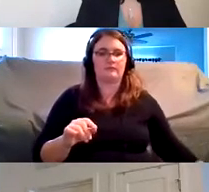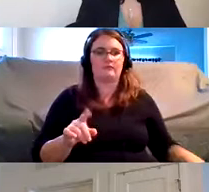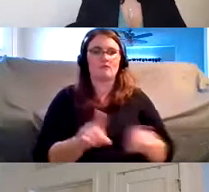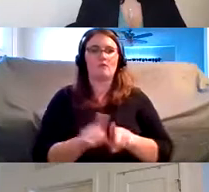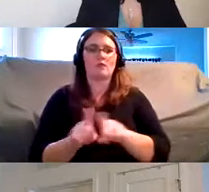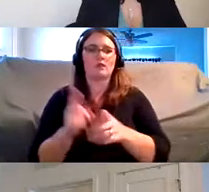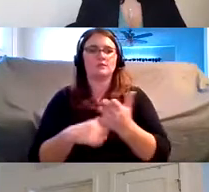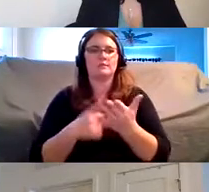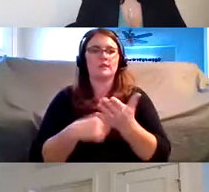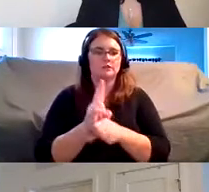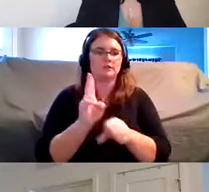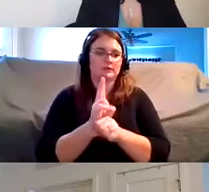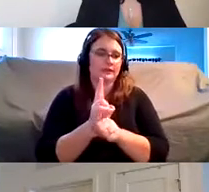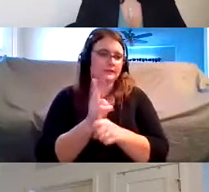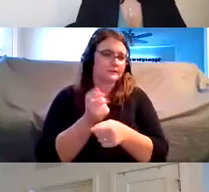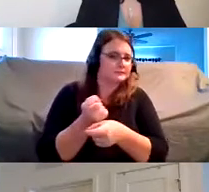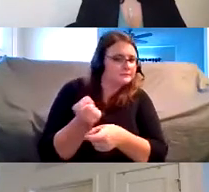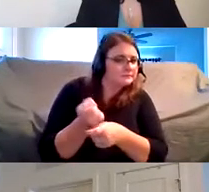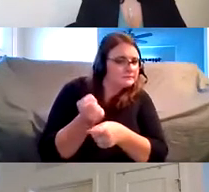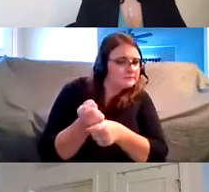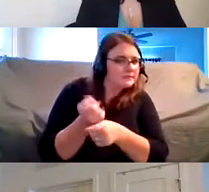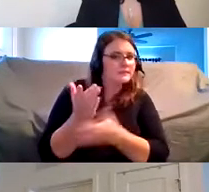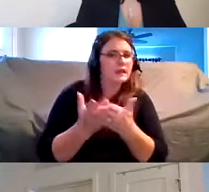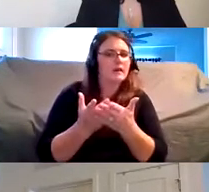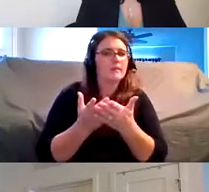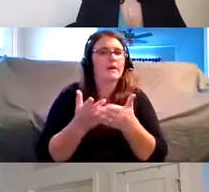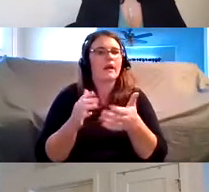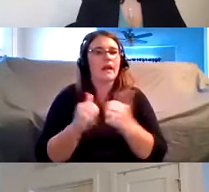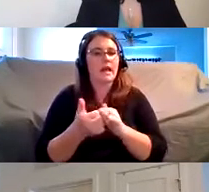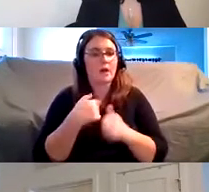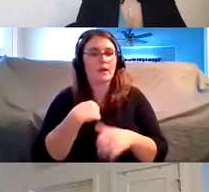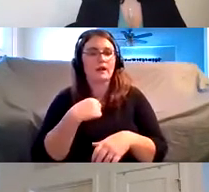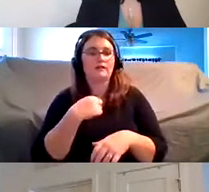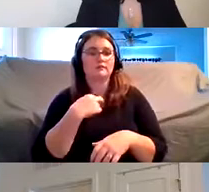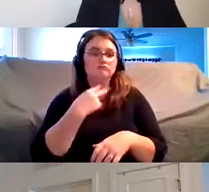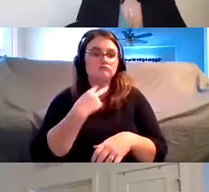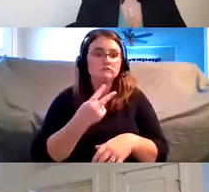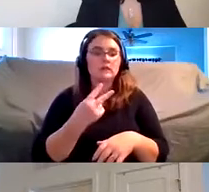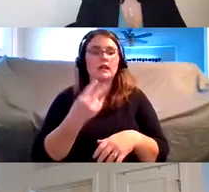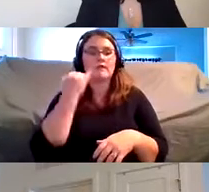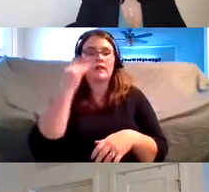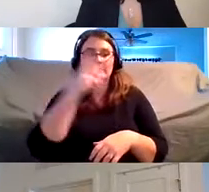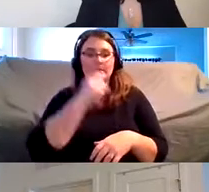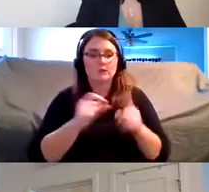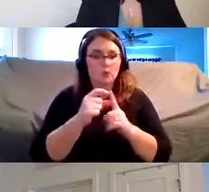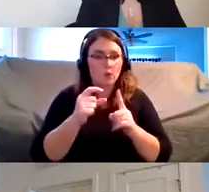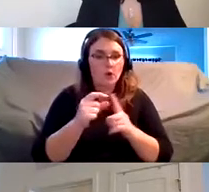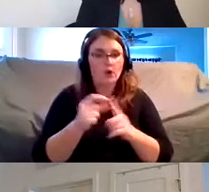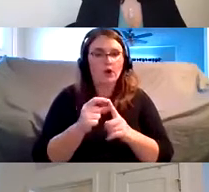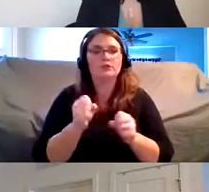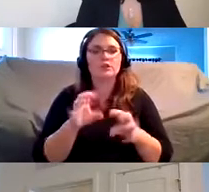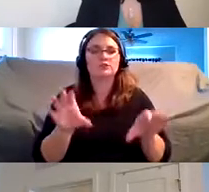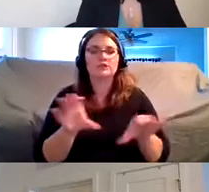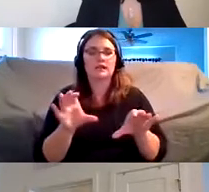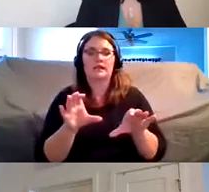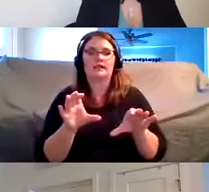to make fun a little bit in the way that I talked and how I talk, or if I missed like a word and everything. So she did this like more than